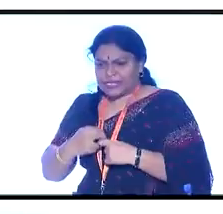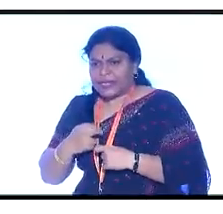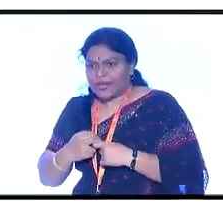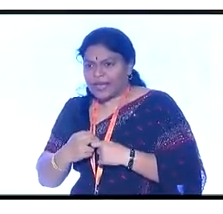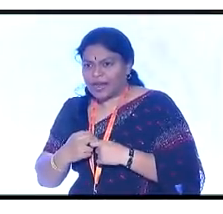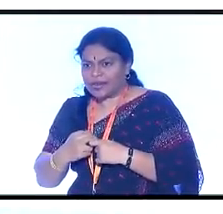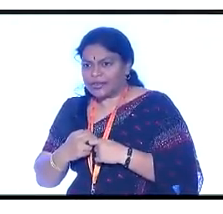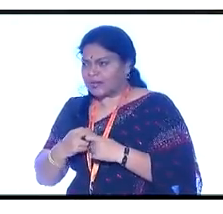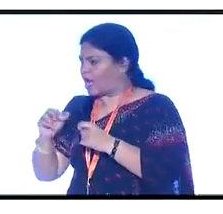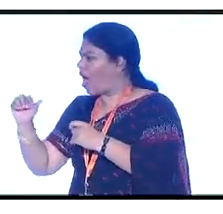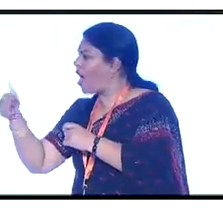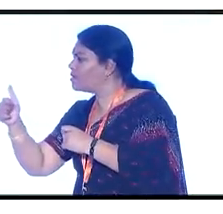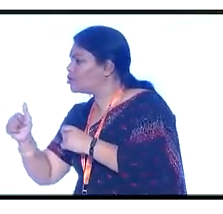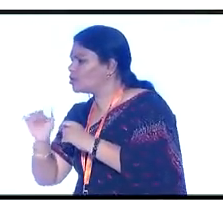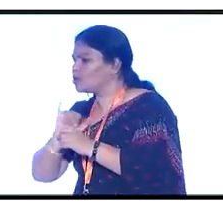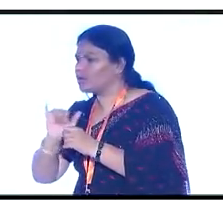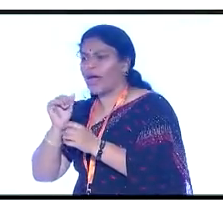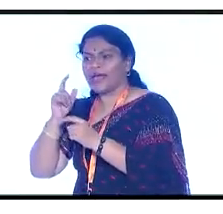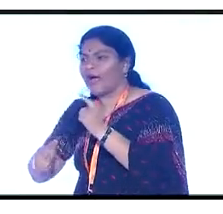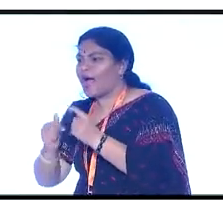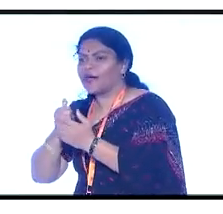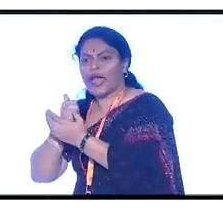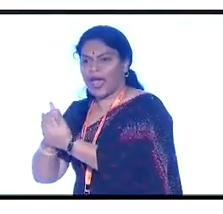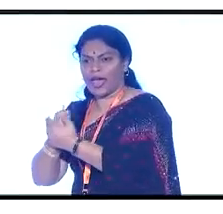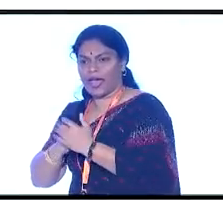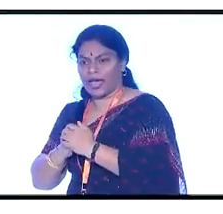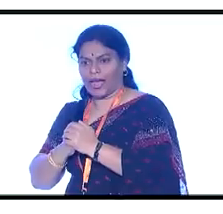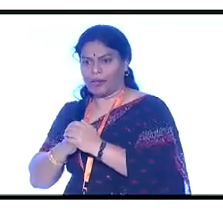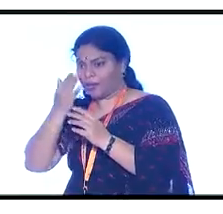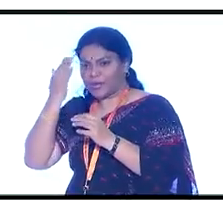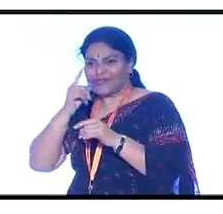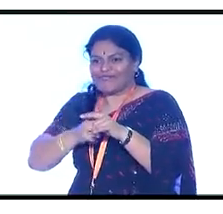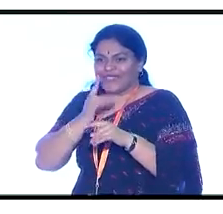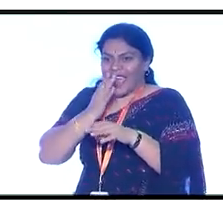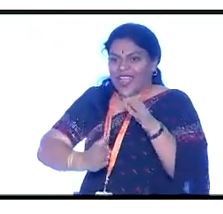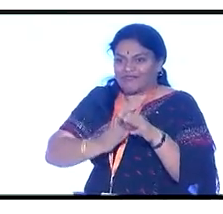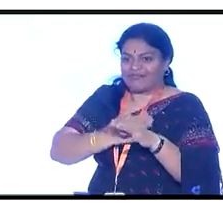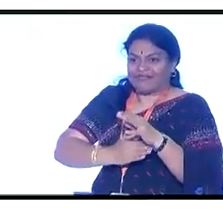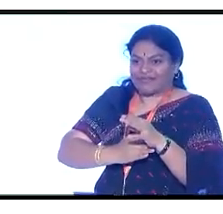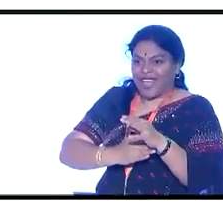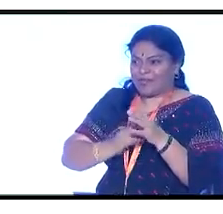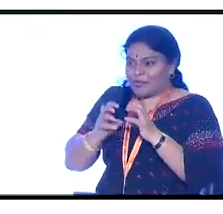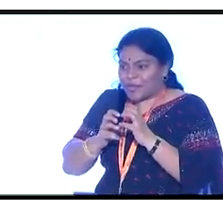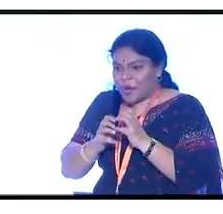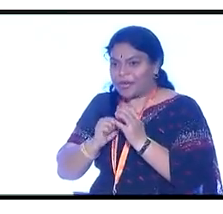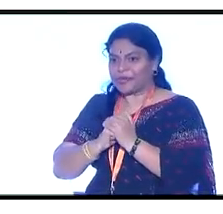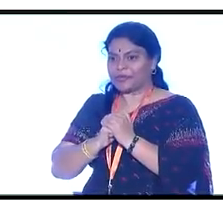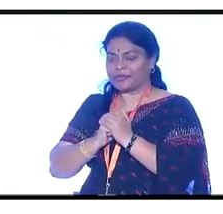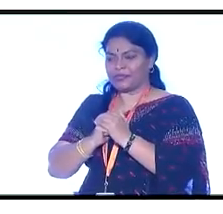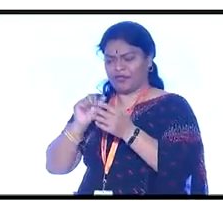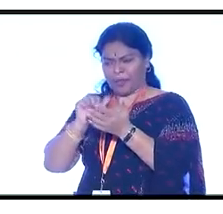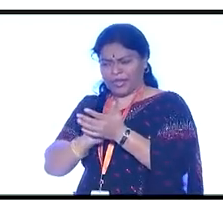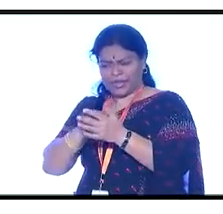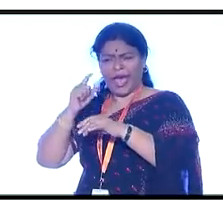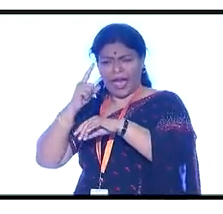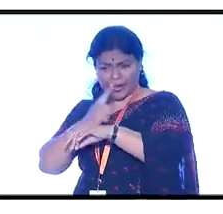protect anybody else around me. And that was a fear more than anything else that I faced that day. From that journey